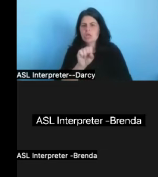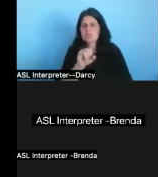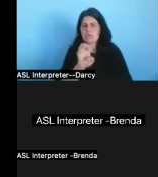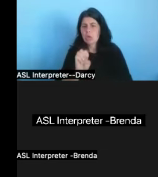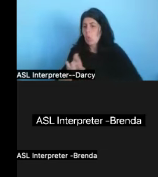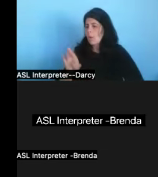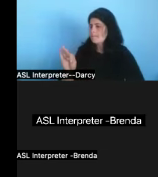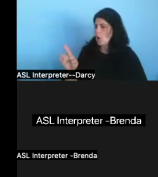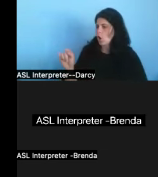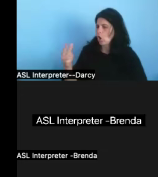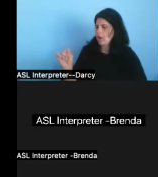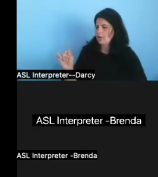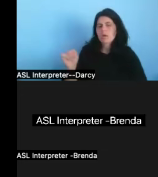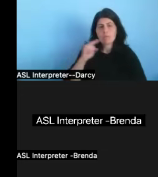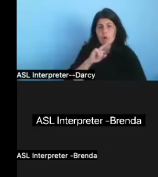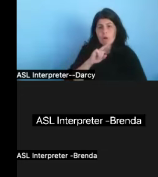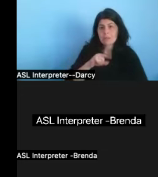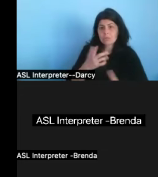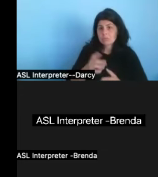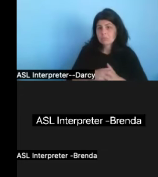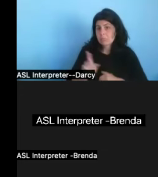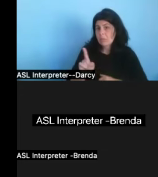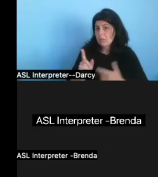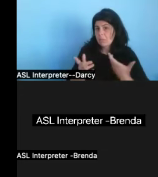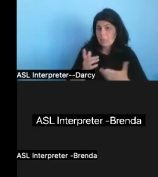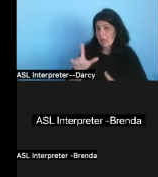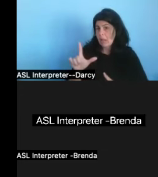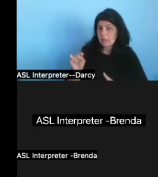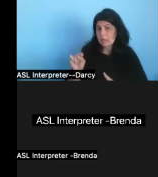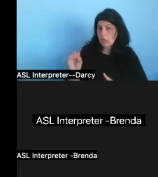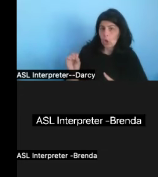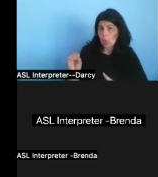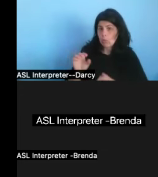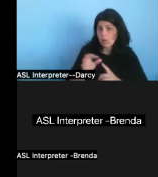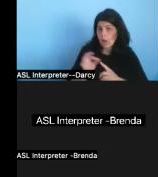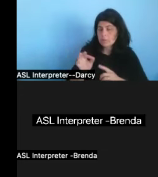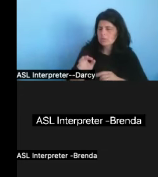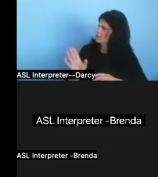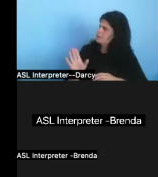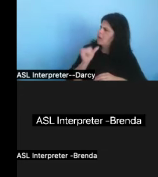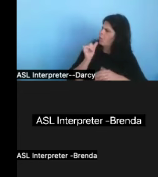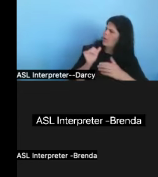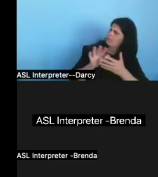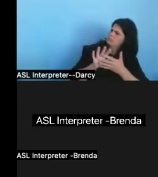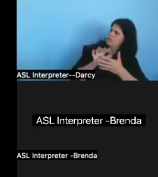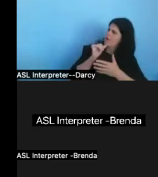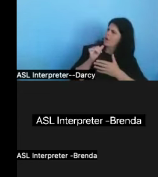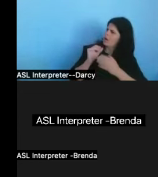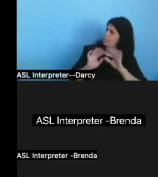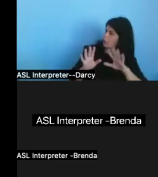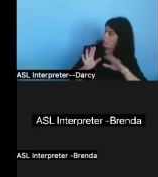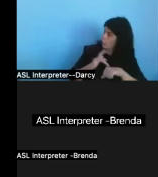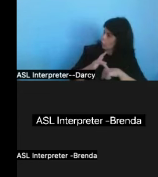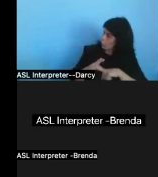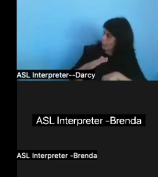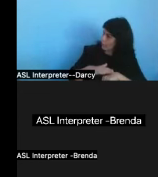regarding the maybe it's a LTO option or something like that. Well, I'm unclear as to whether this is the early warning or whether